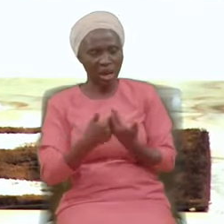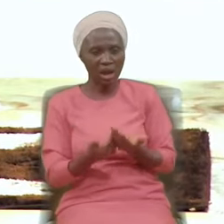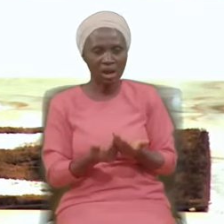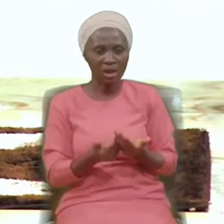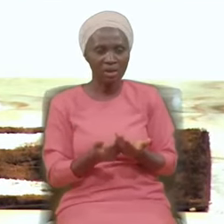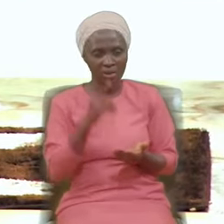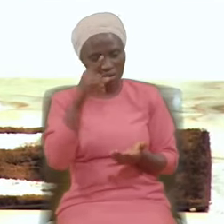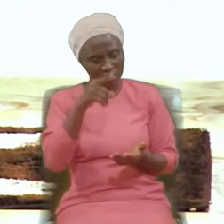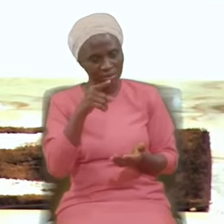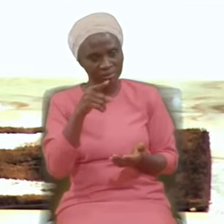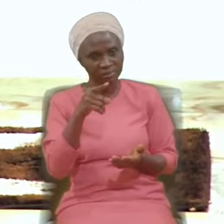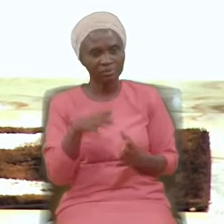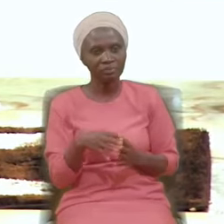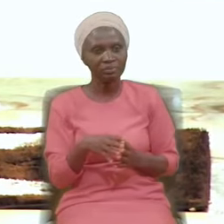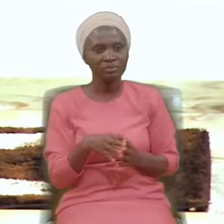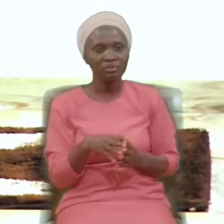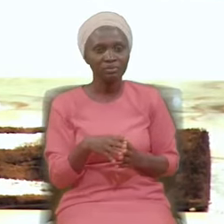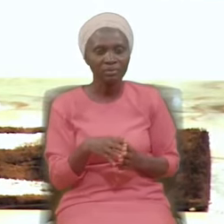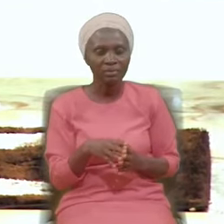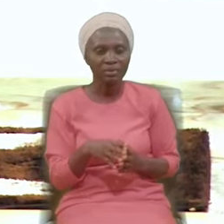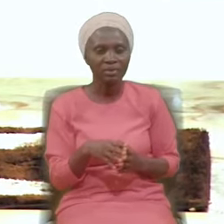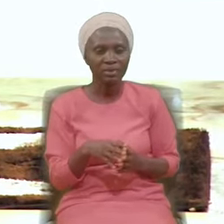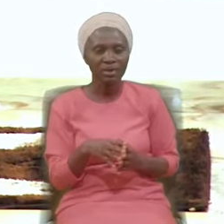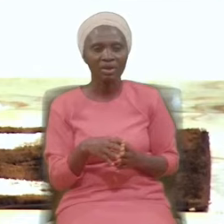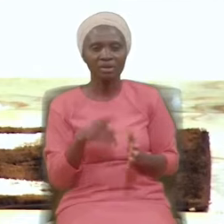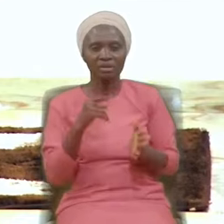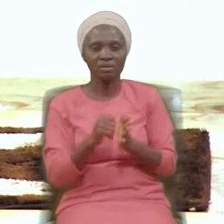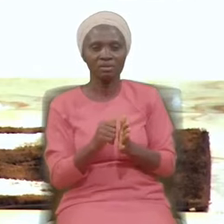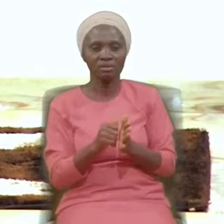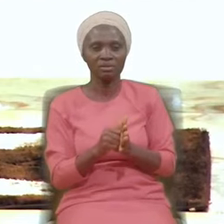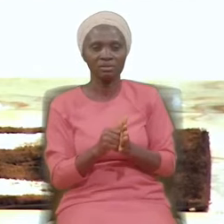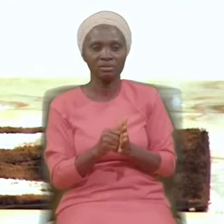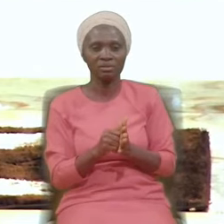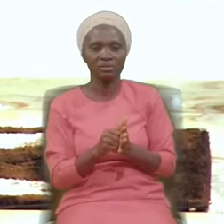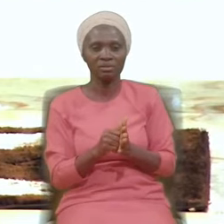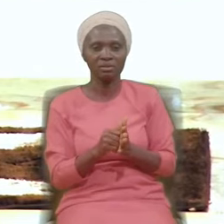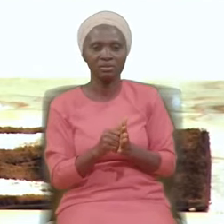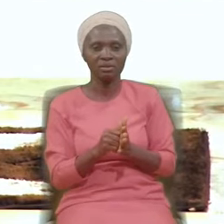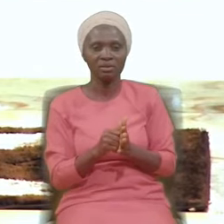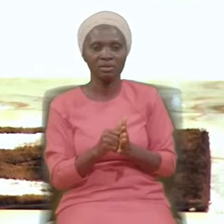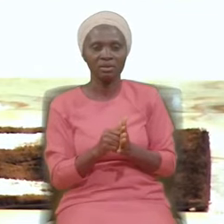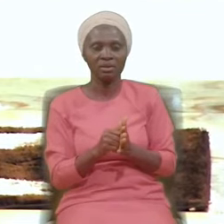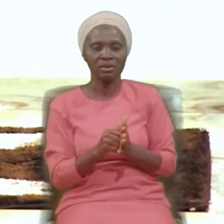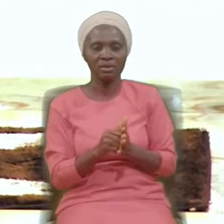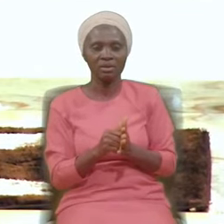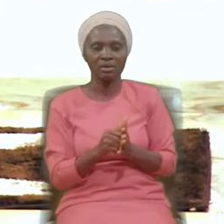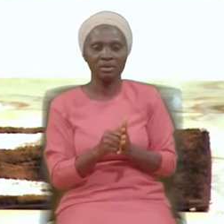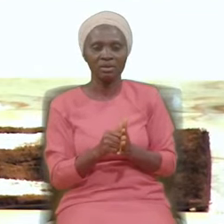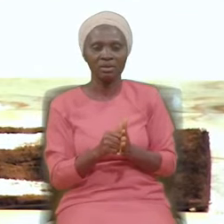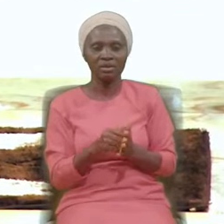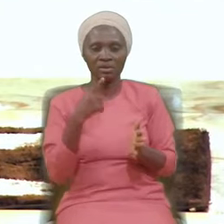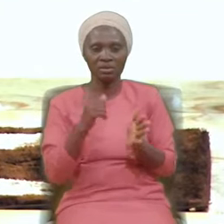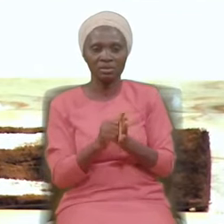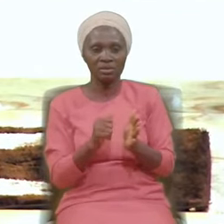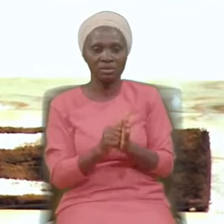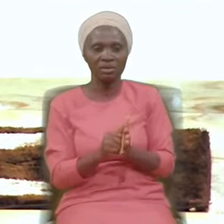quarrel with me. The thing almost turned to another war, but there's no